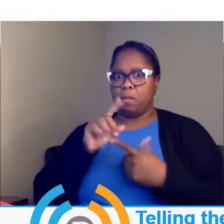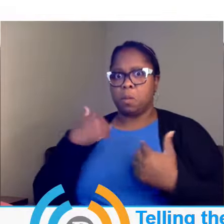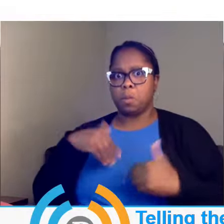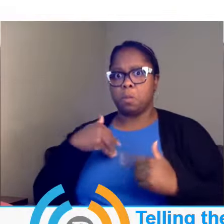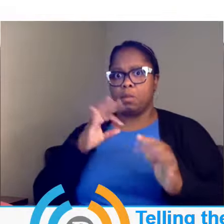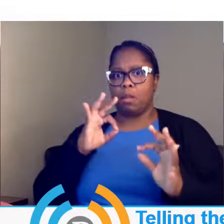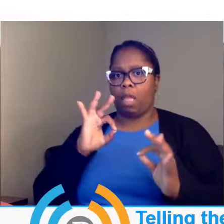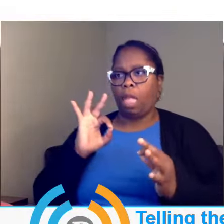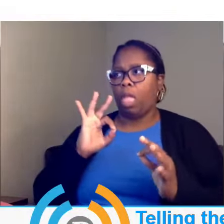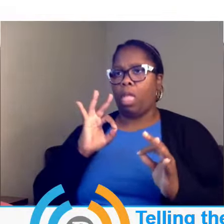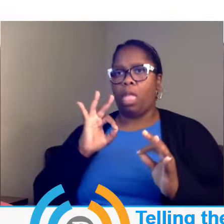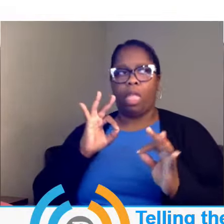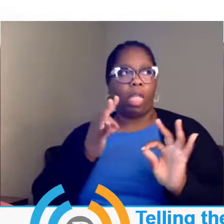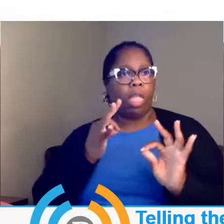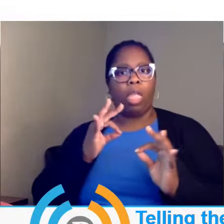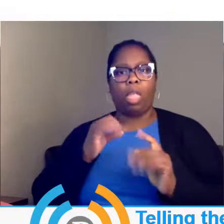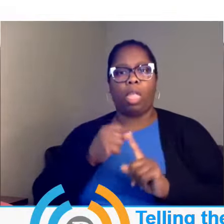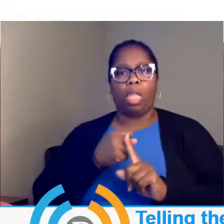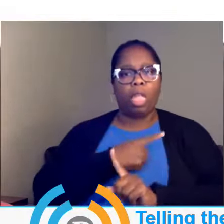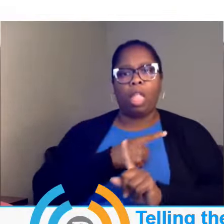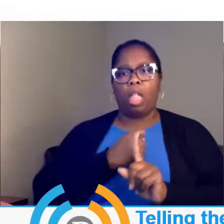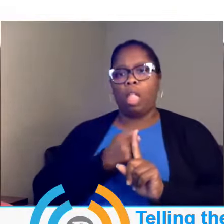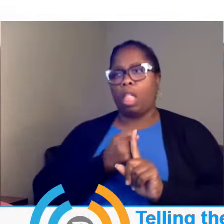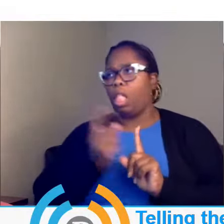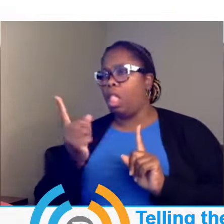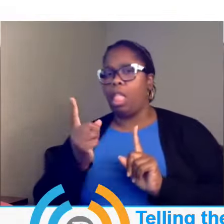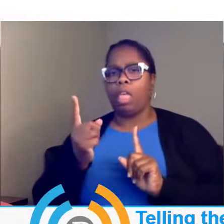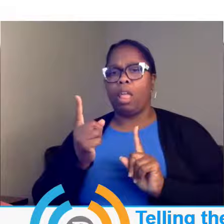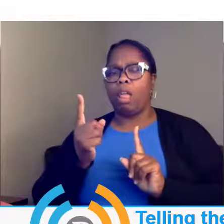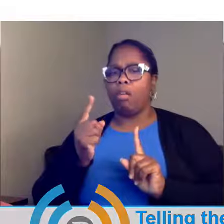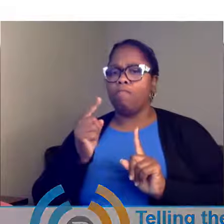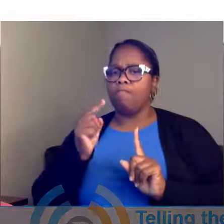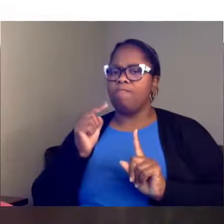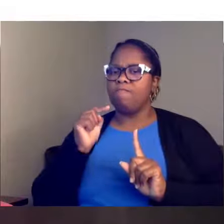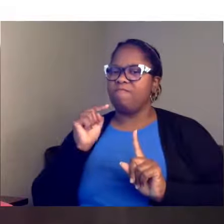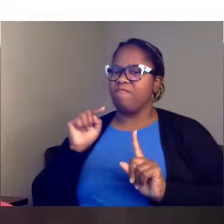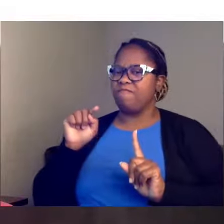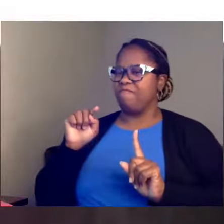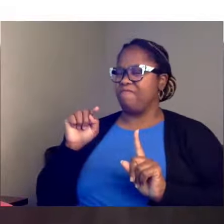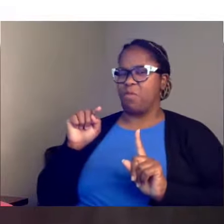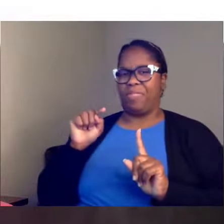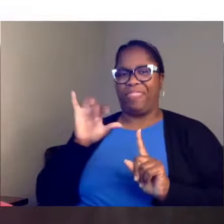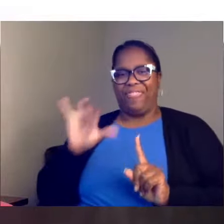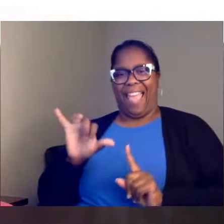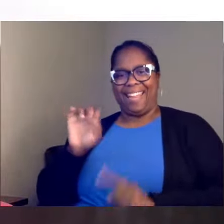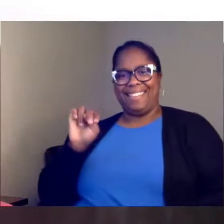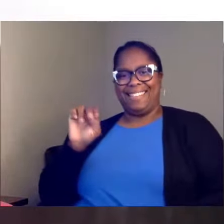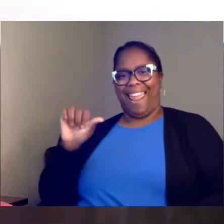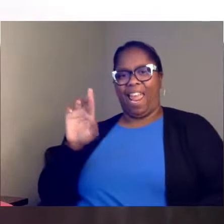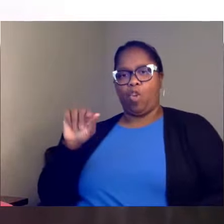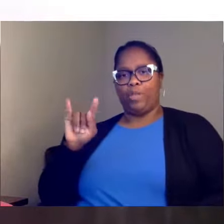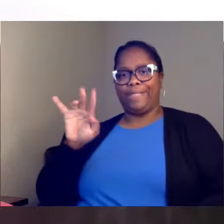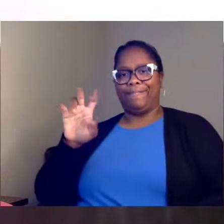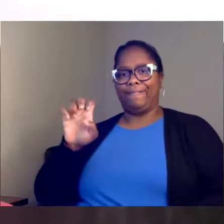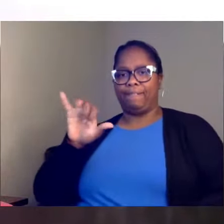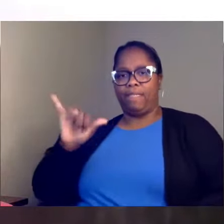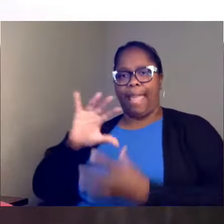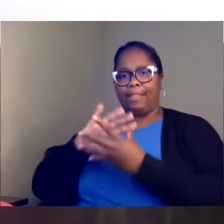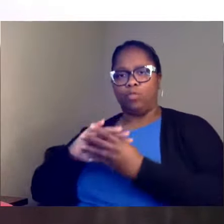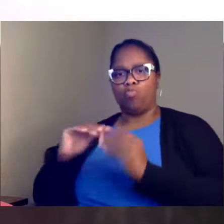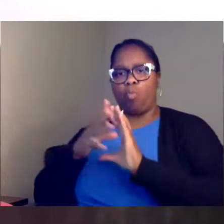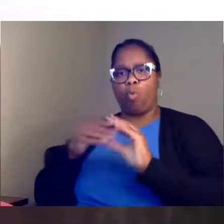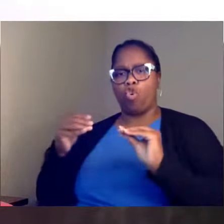of where like where the narrative has gone to, especially